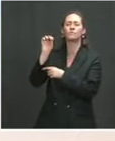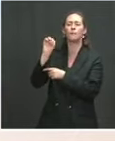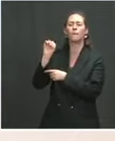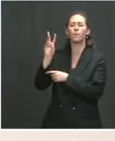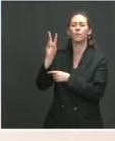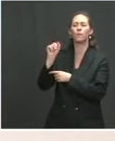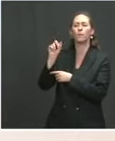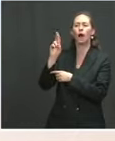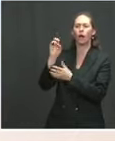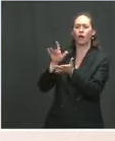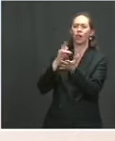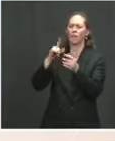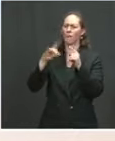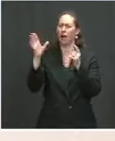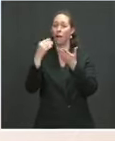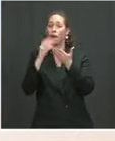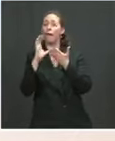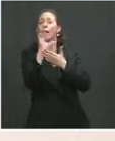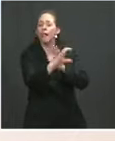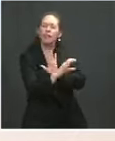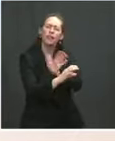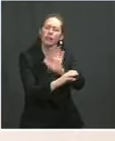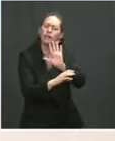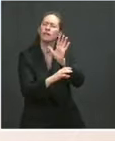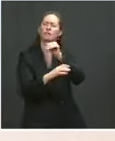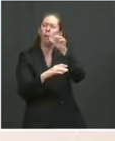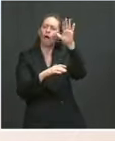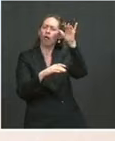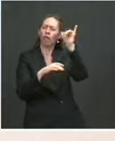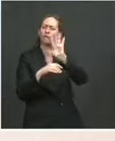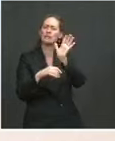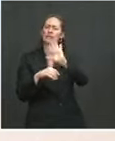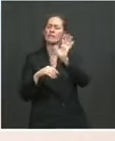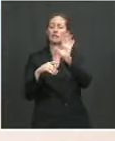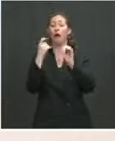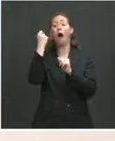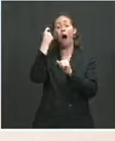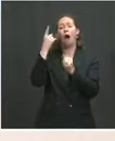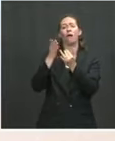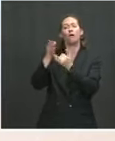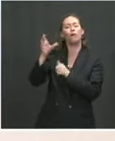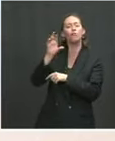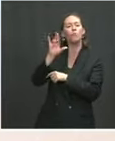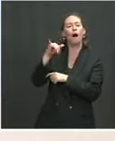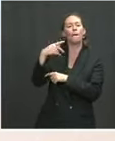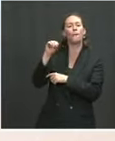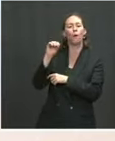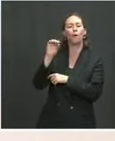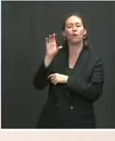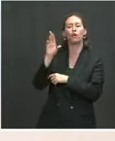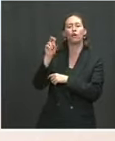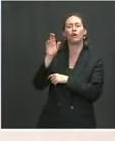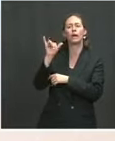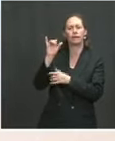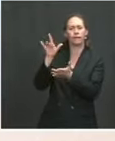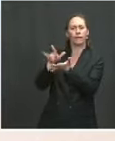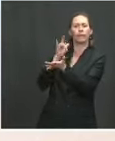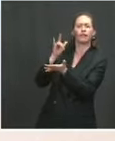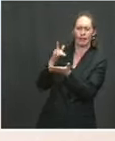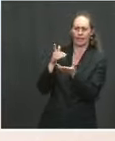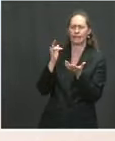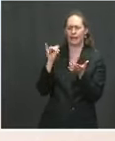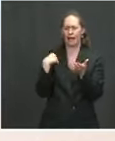through cryptocurrency channels, and reviewing our own policies. So that review is ongoing internally with